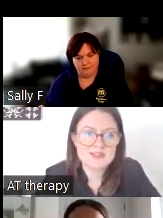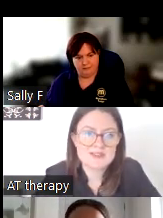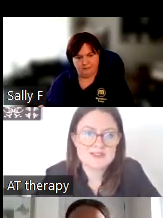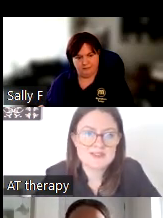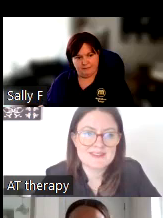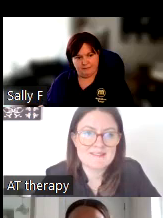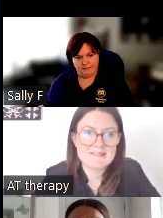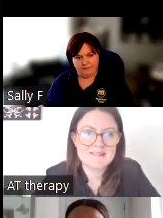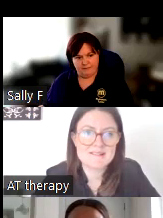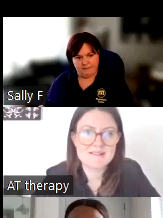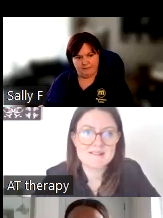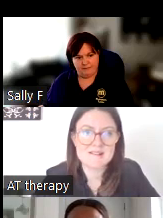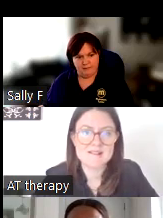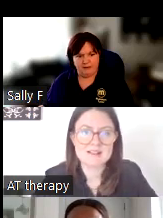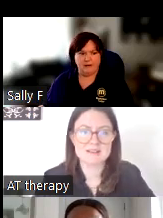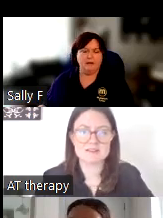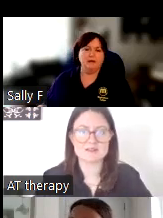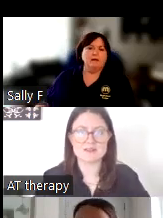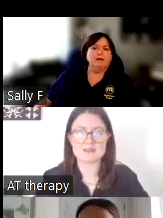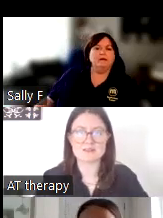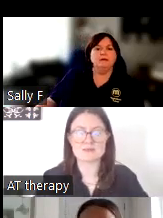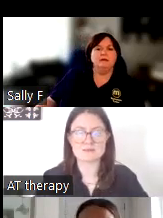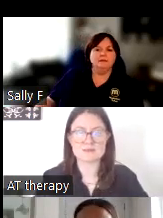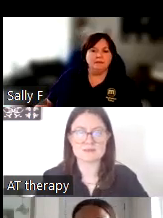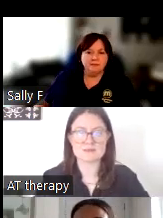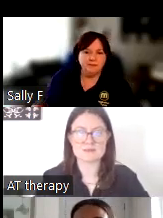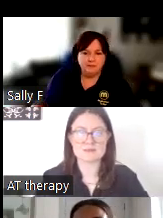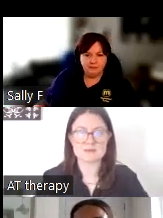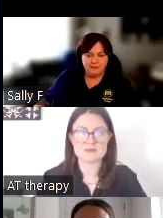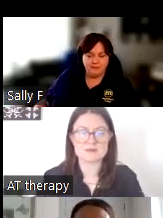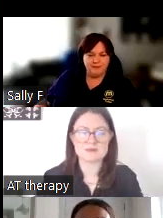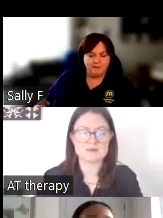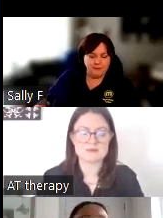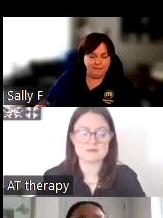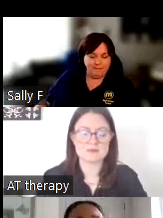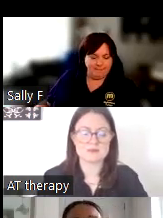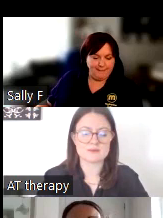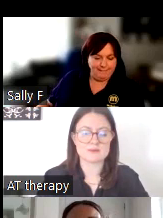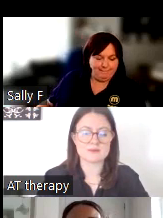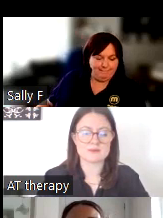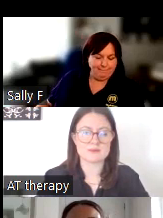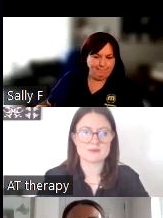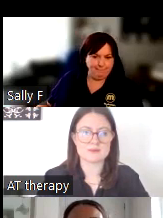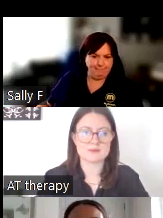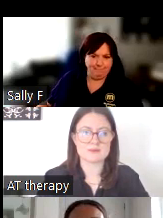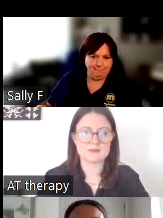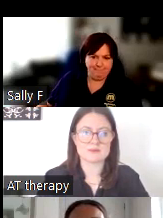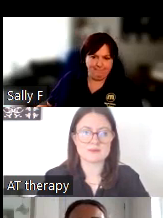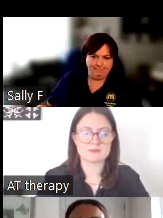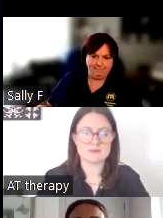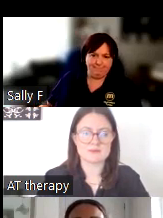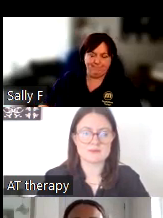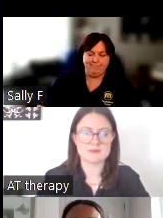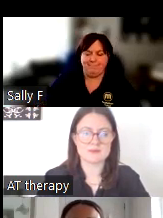Also in primary schools, just thinking about using signing in lots of different places. So they're not just signing with me in therapy sessions, but also